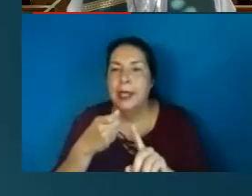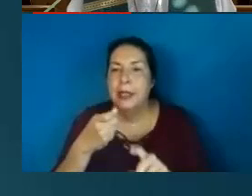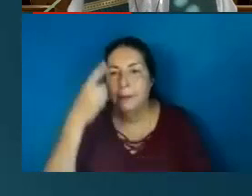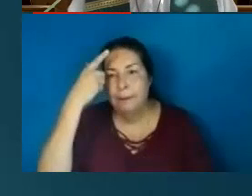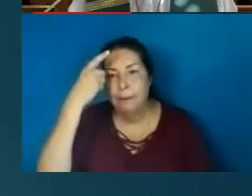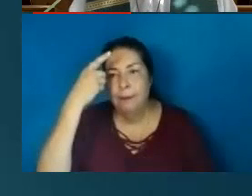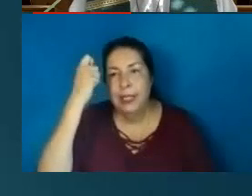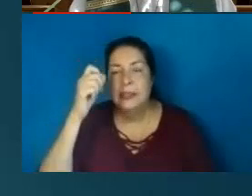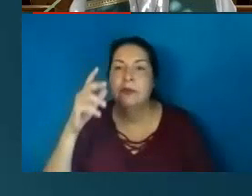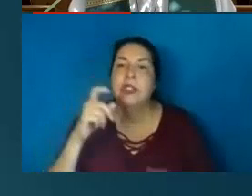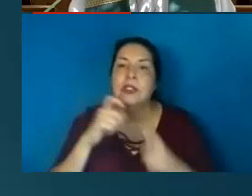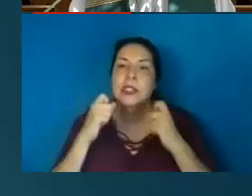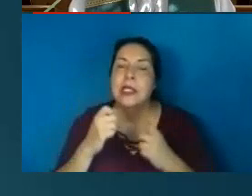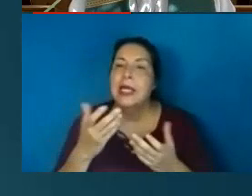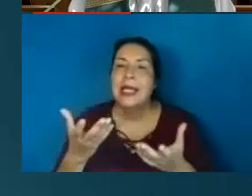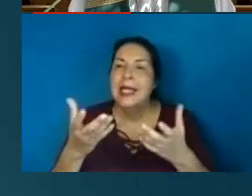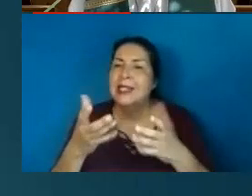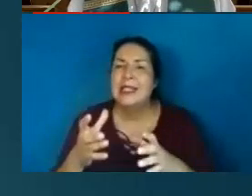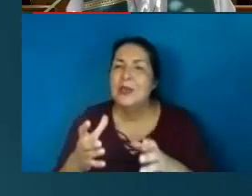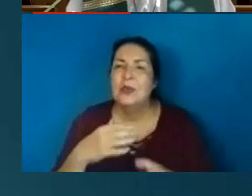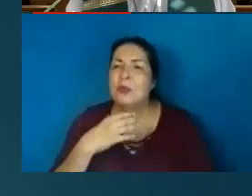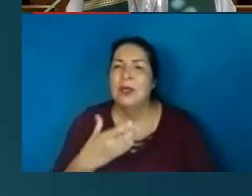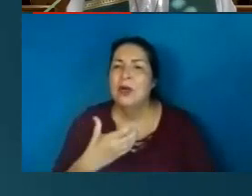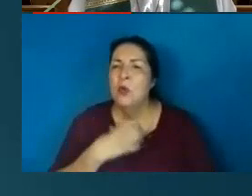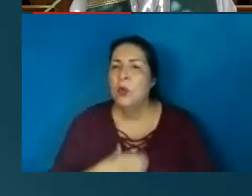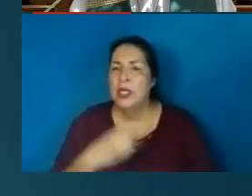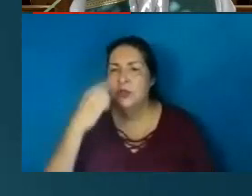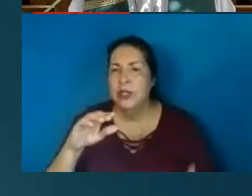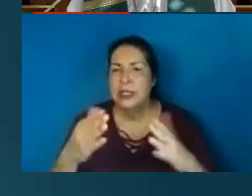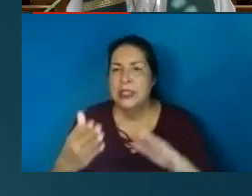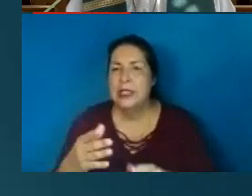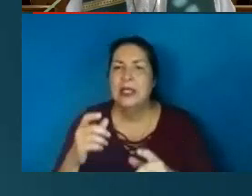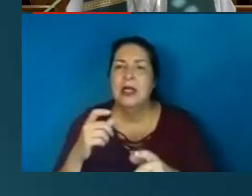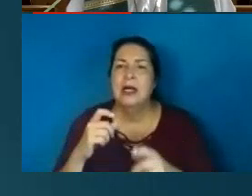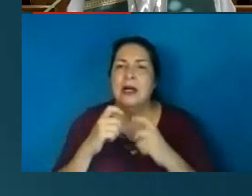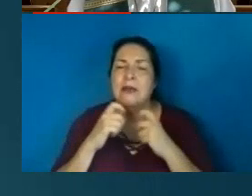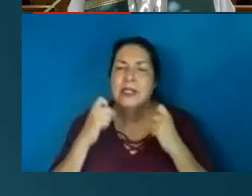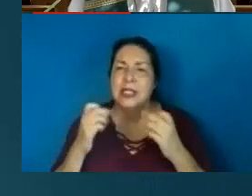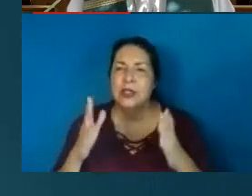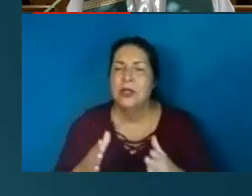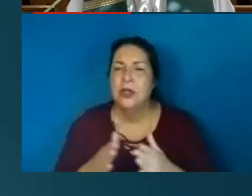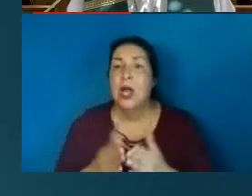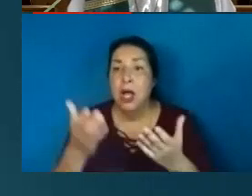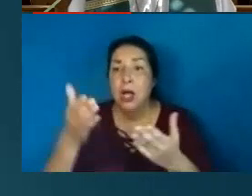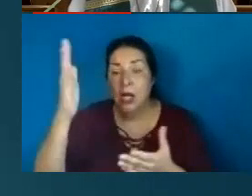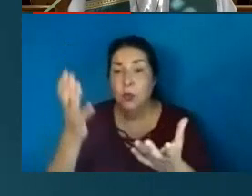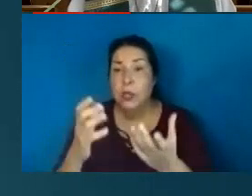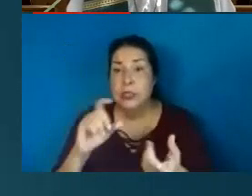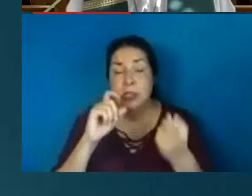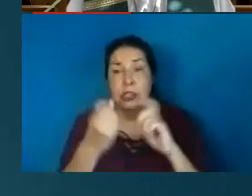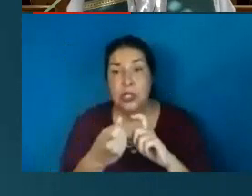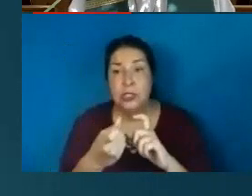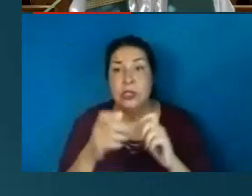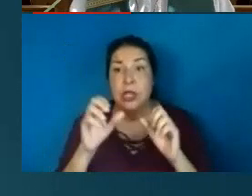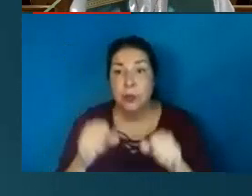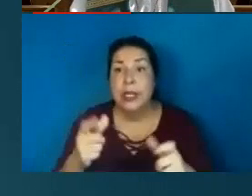not desire death of the sinner. God wants us to turn from our sinful ways so that we would live with him